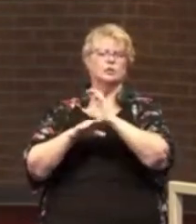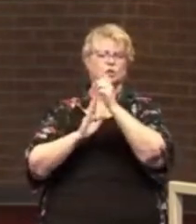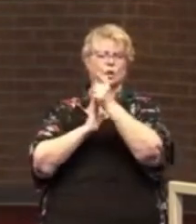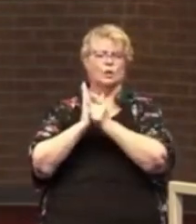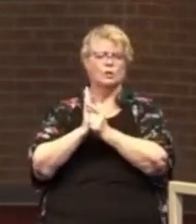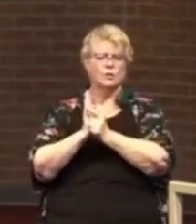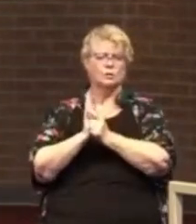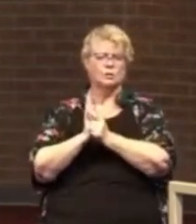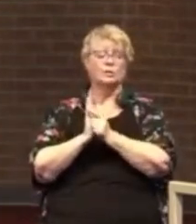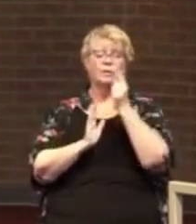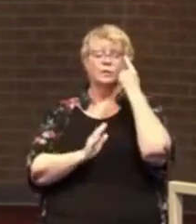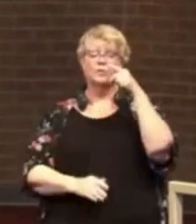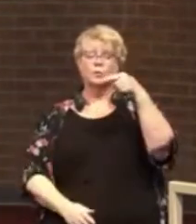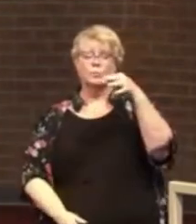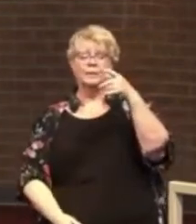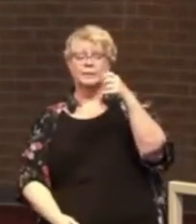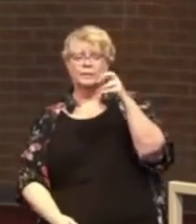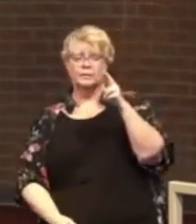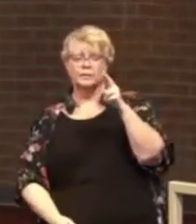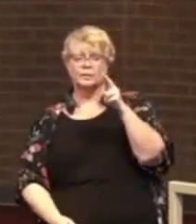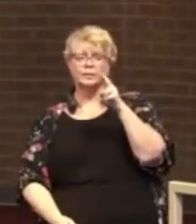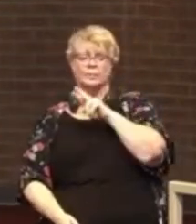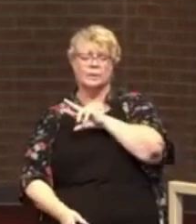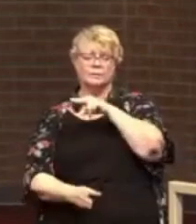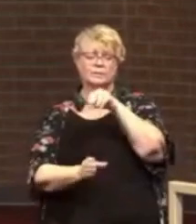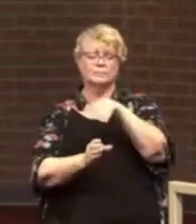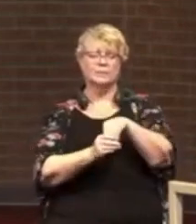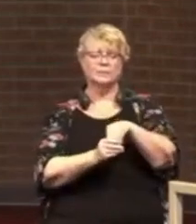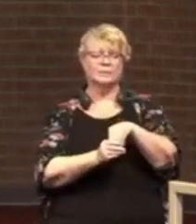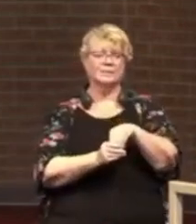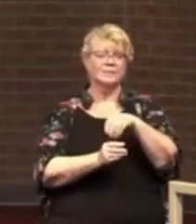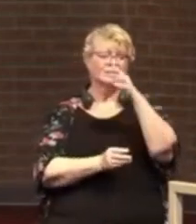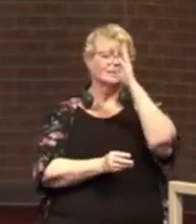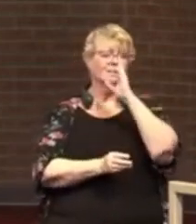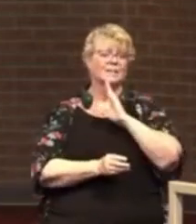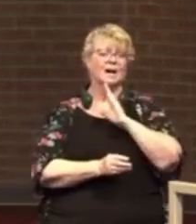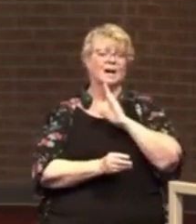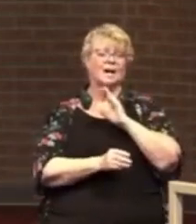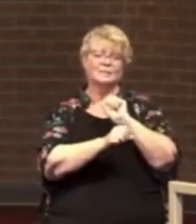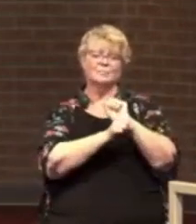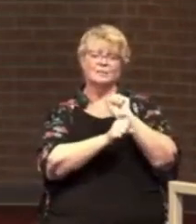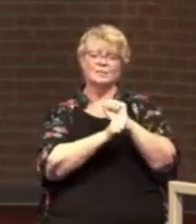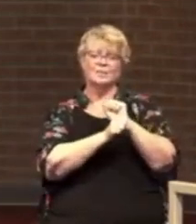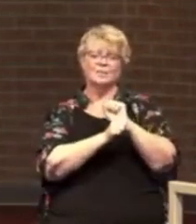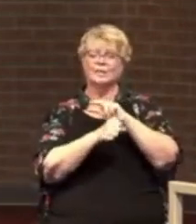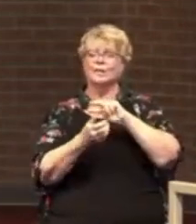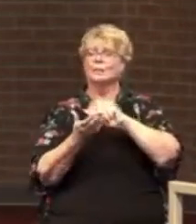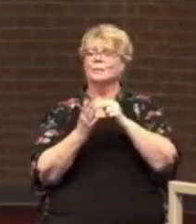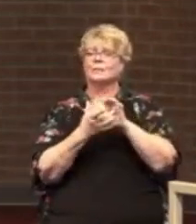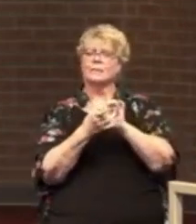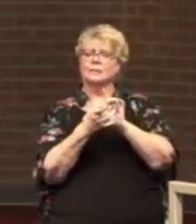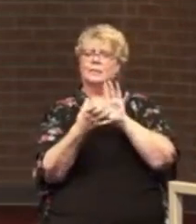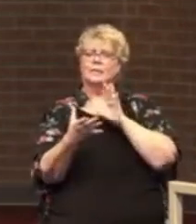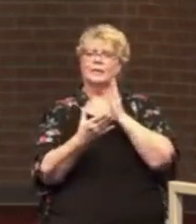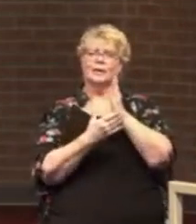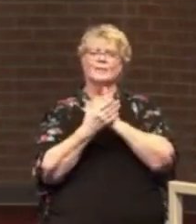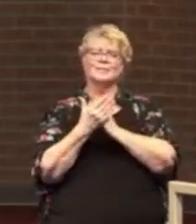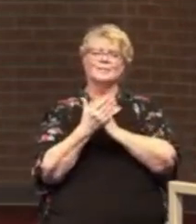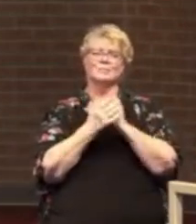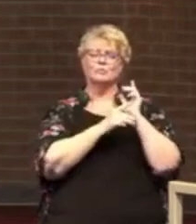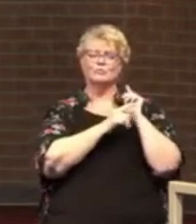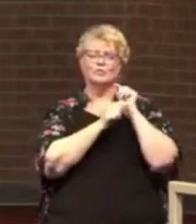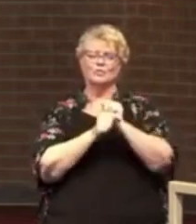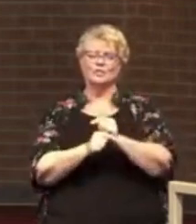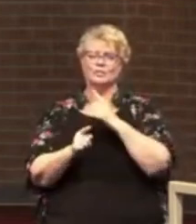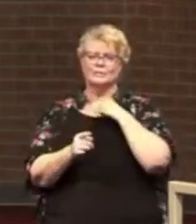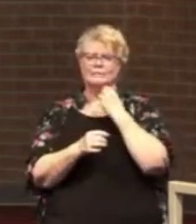For Peter, participating in God's mission means for him in that moment letting go of some of the traditions that he had held onto